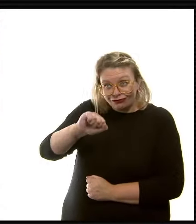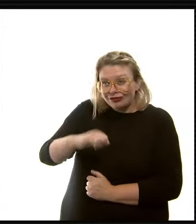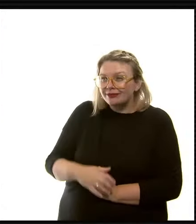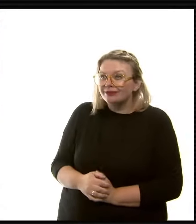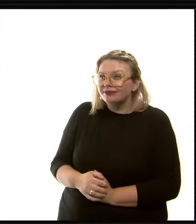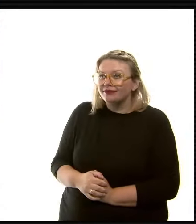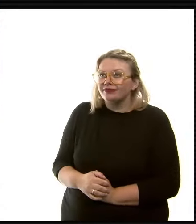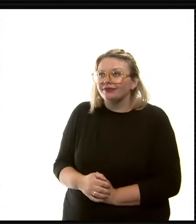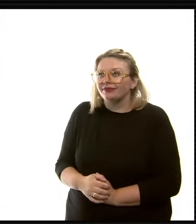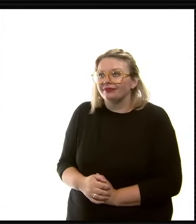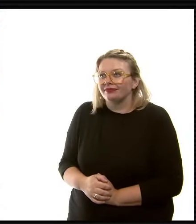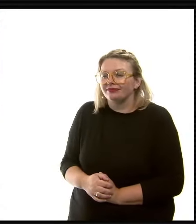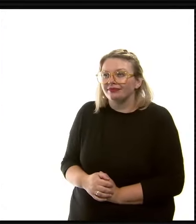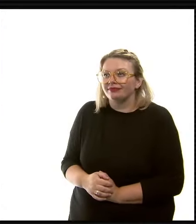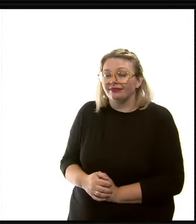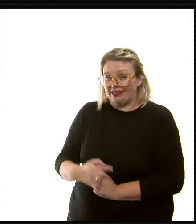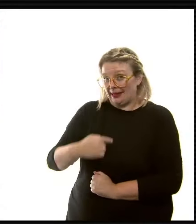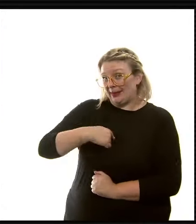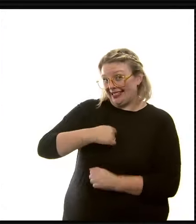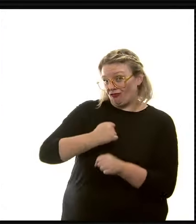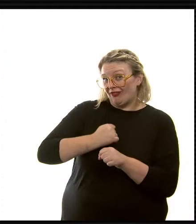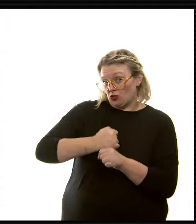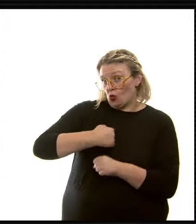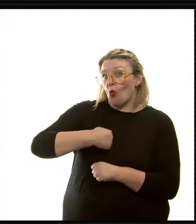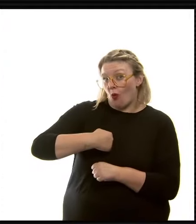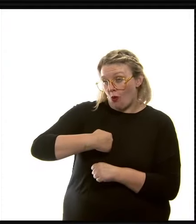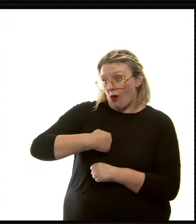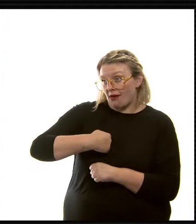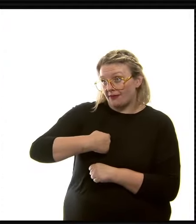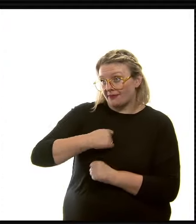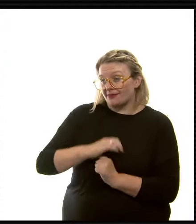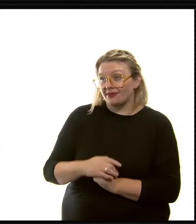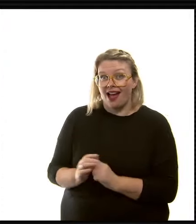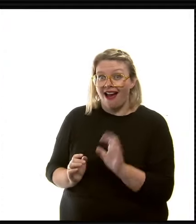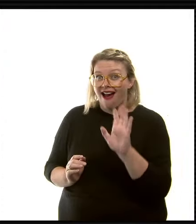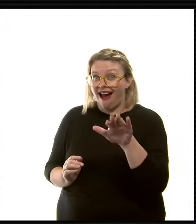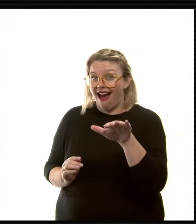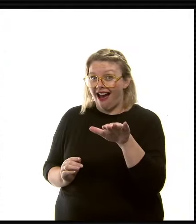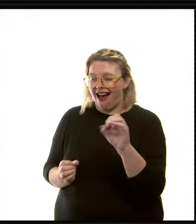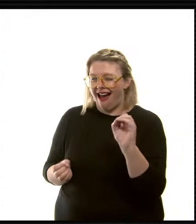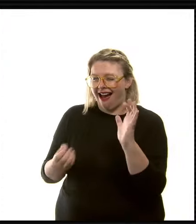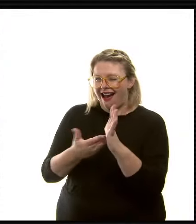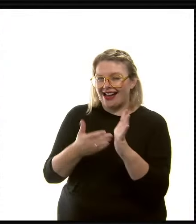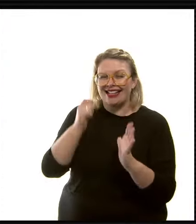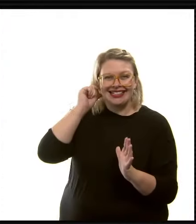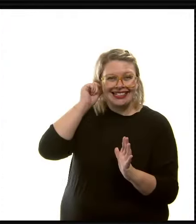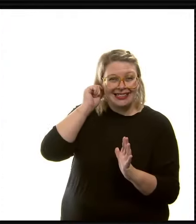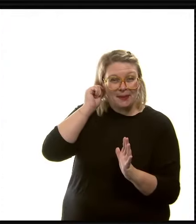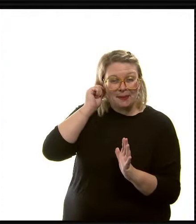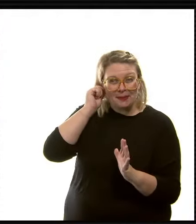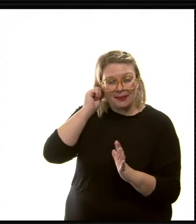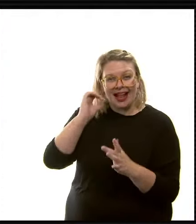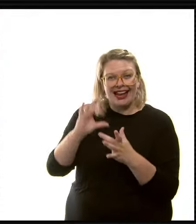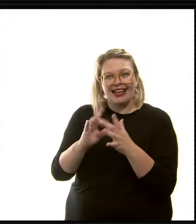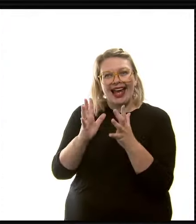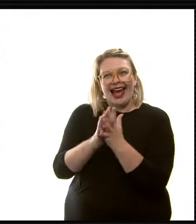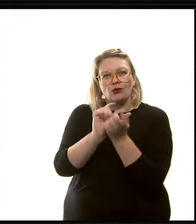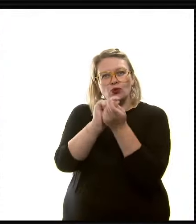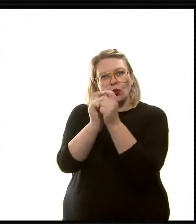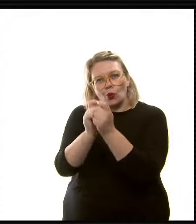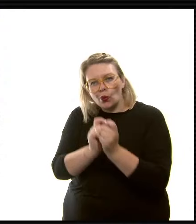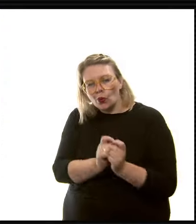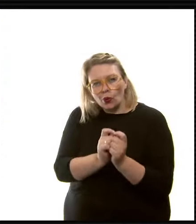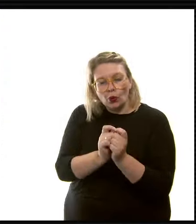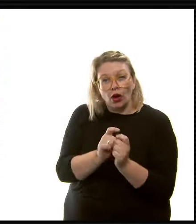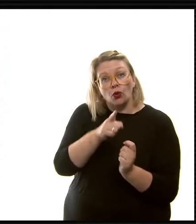start with this because I am actually a Gryffindor. And you know, on that note, I have a building tip to give all about personalization. When you're building with